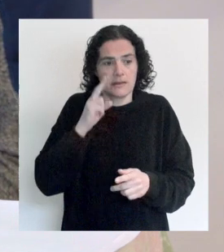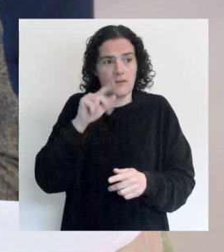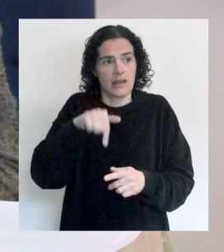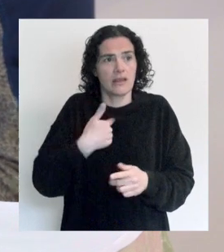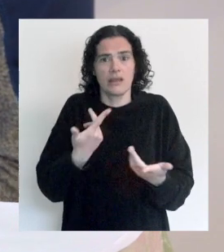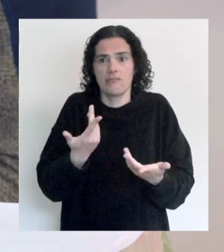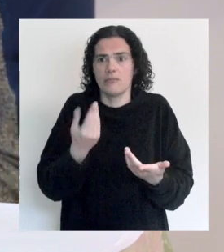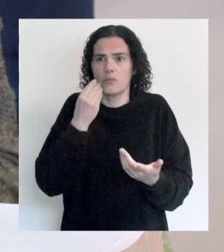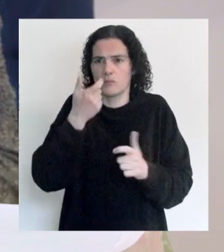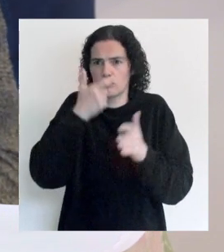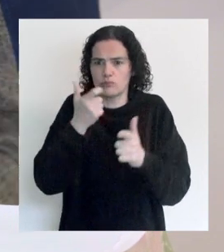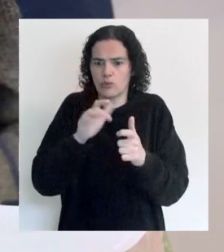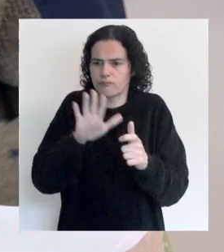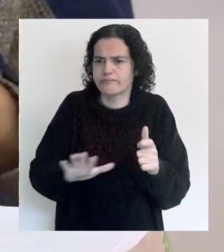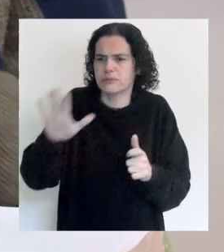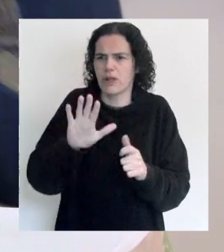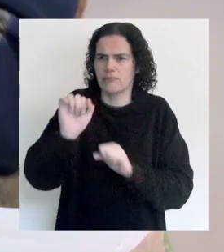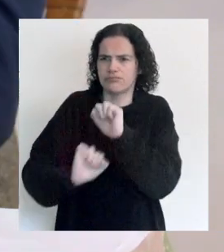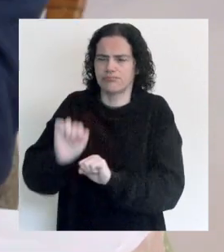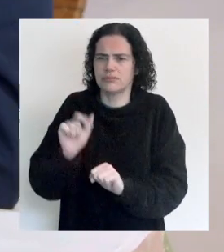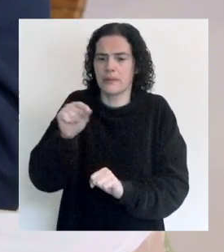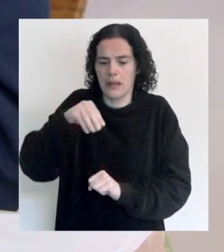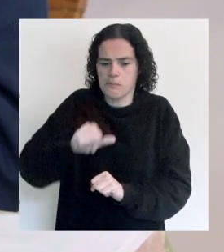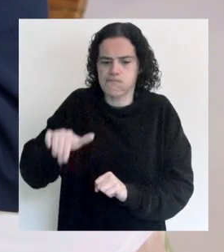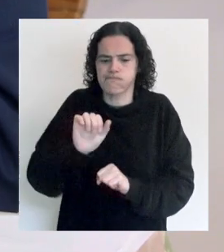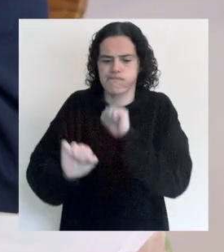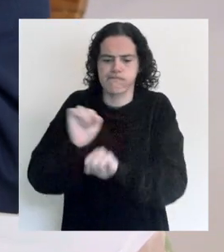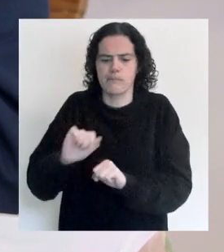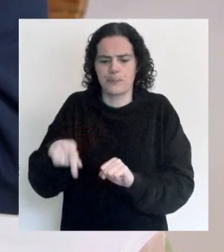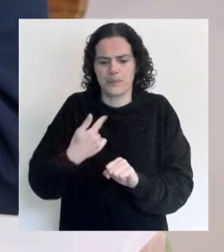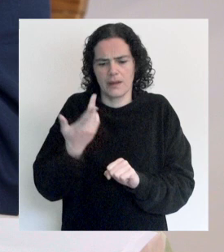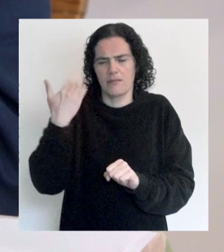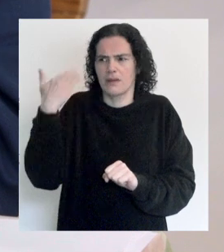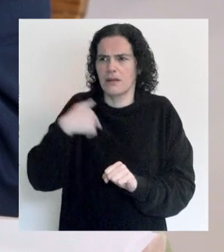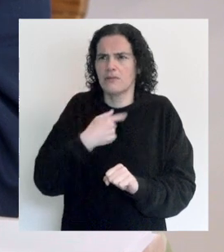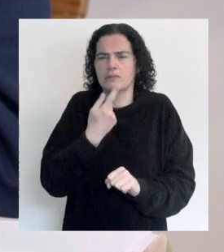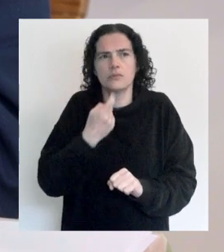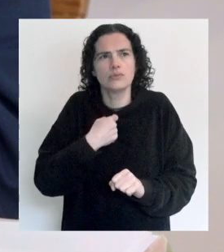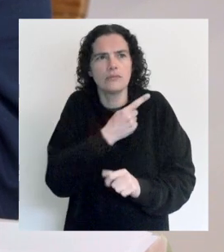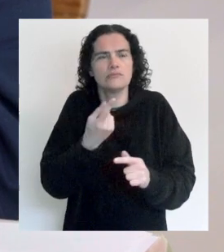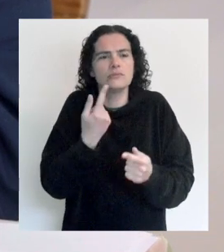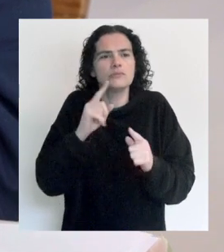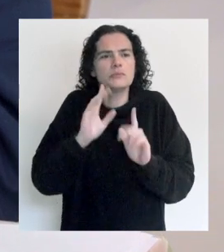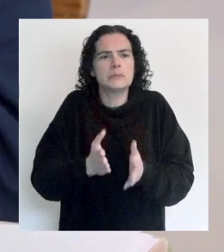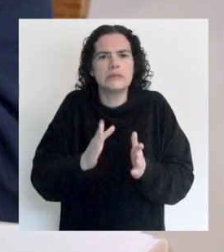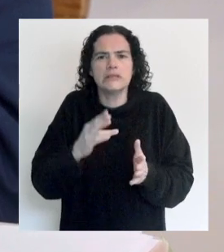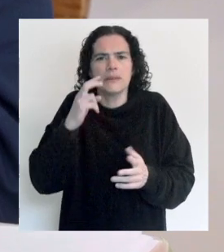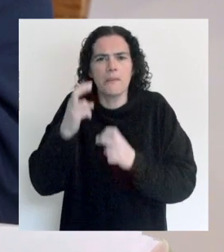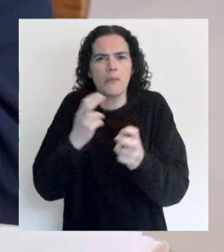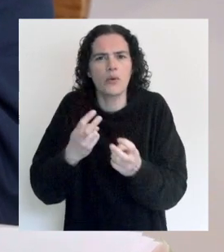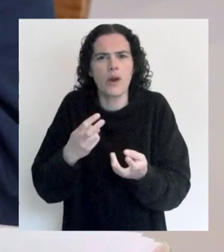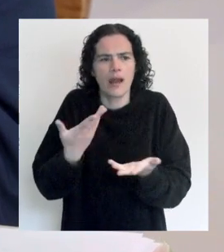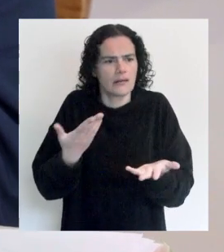see this in new forms of nationalism, new forms of localism. Bernard Stiegler told me in our last conversation, we need to find ways to be